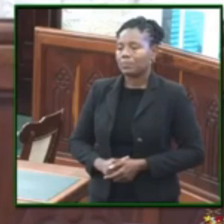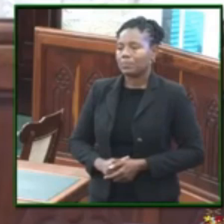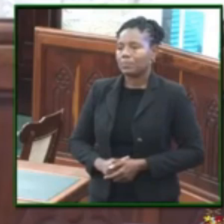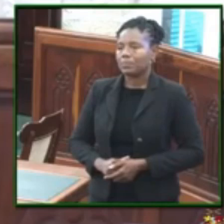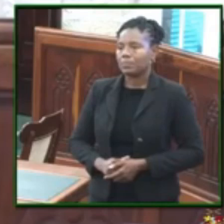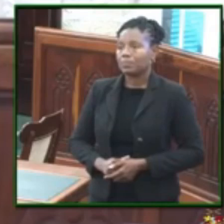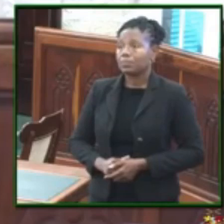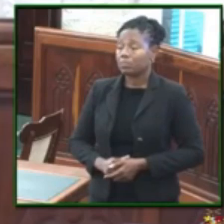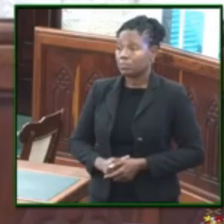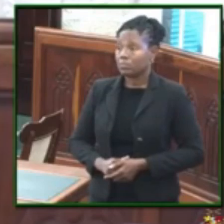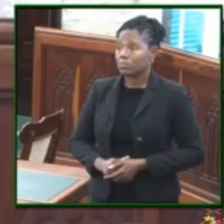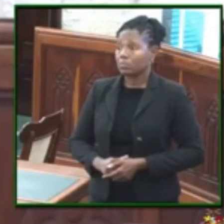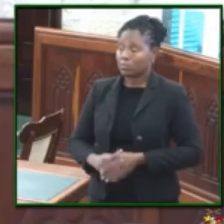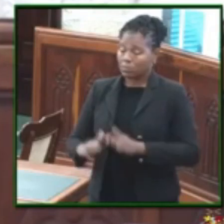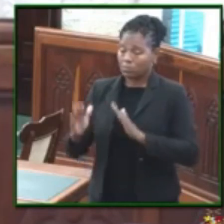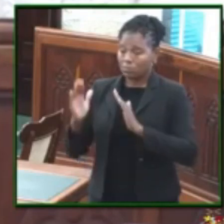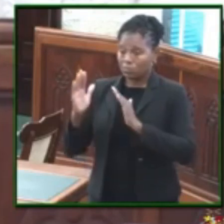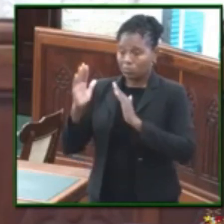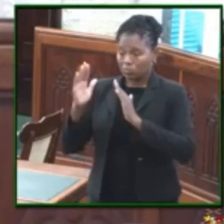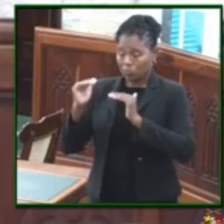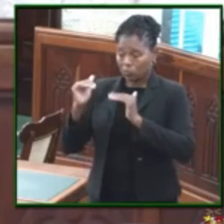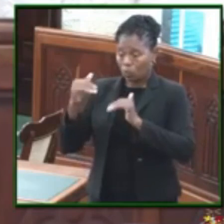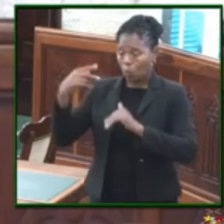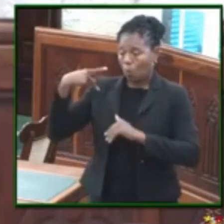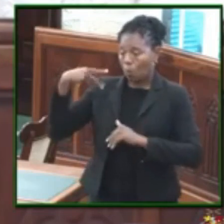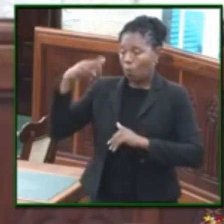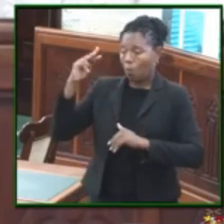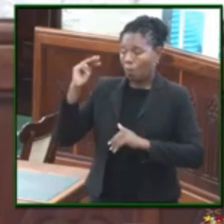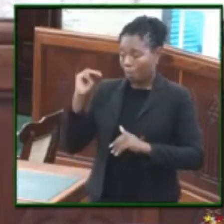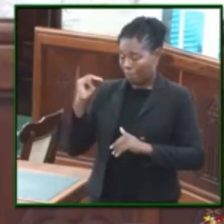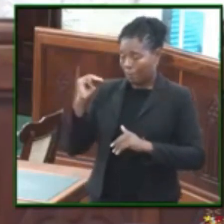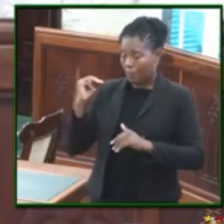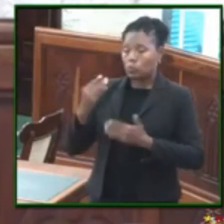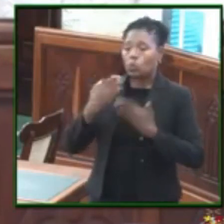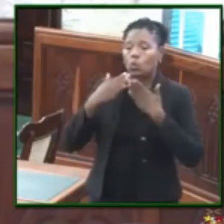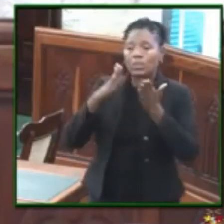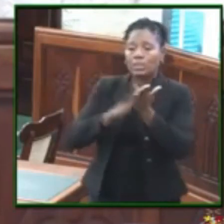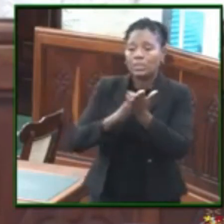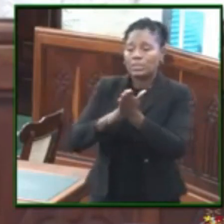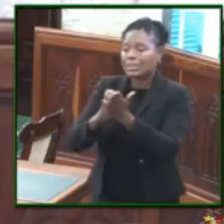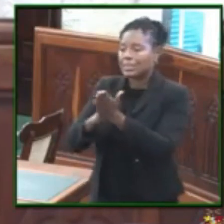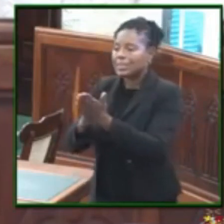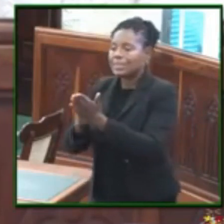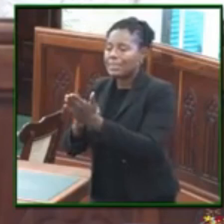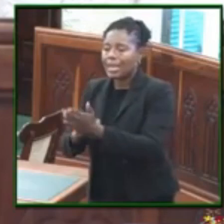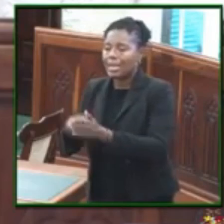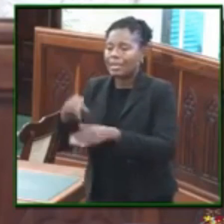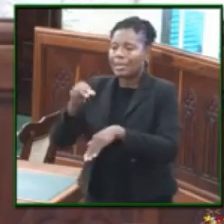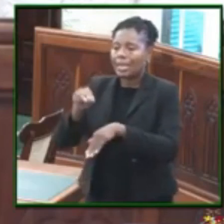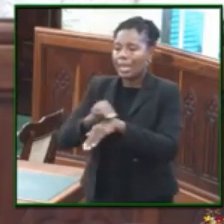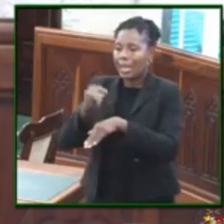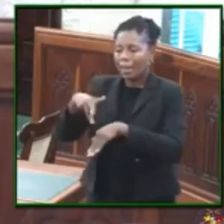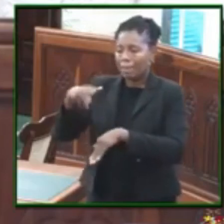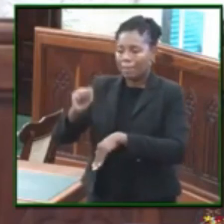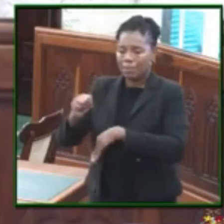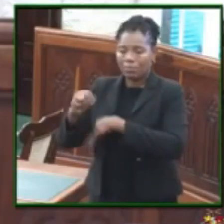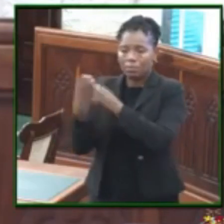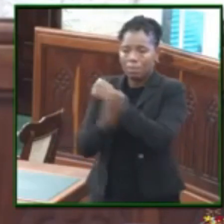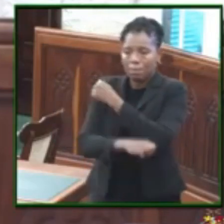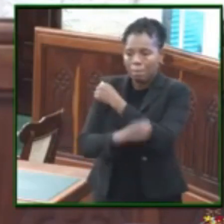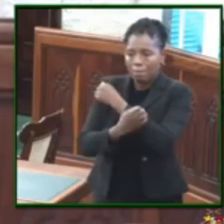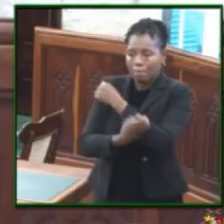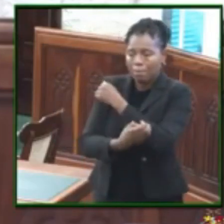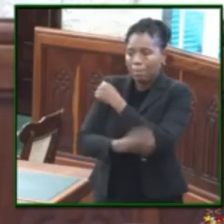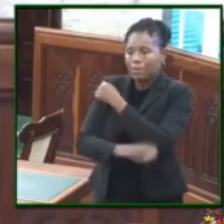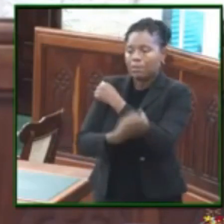And I quote, the Prime Minister wants to thank the MPs for St. Peter and St. Lucy for their strong